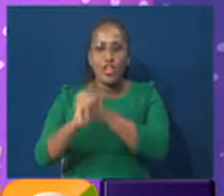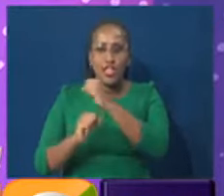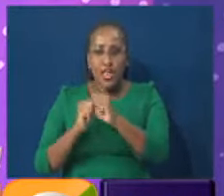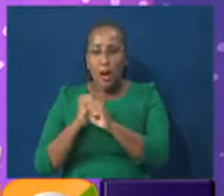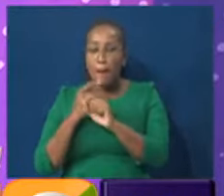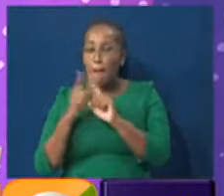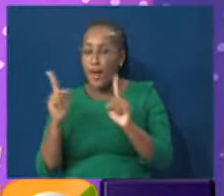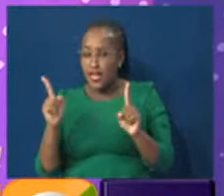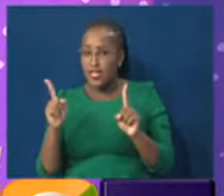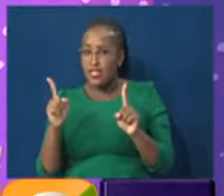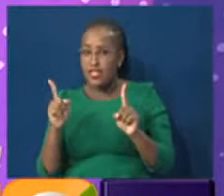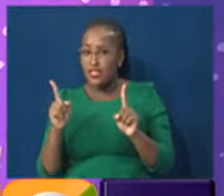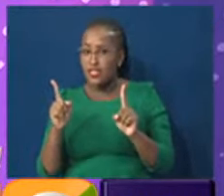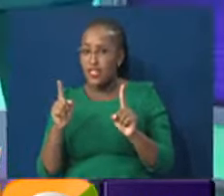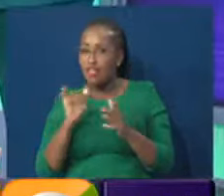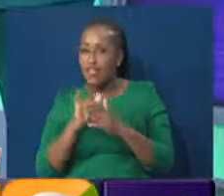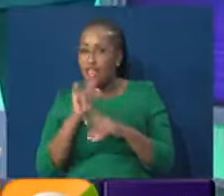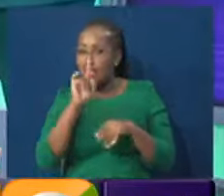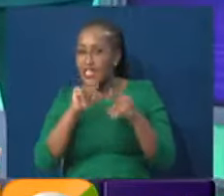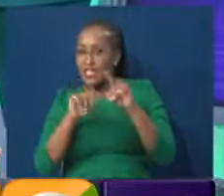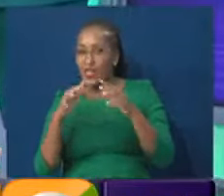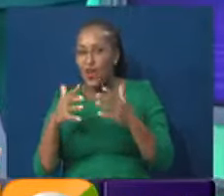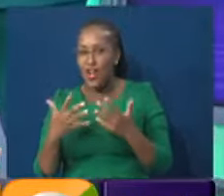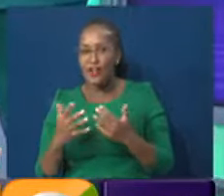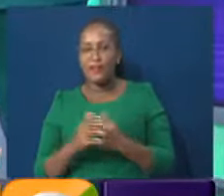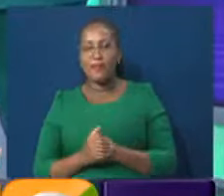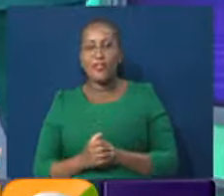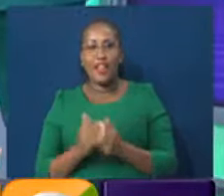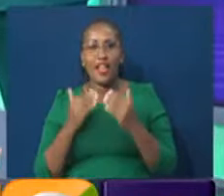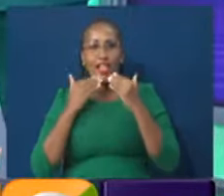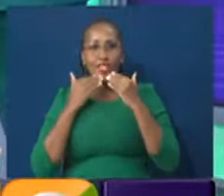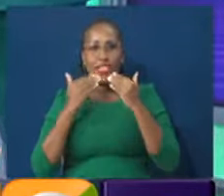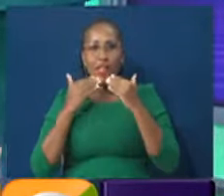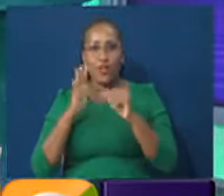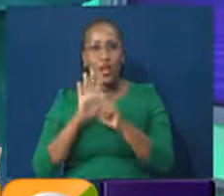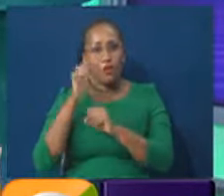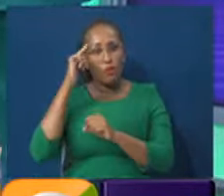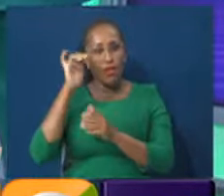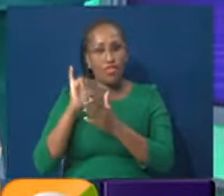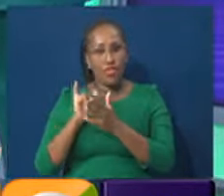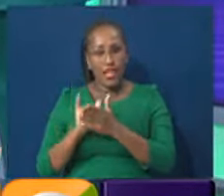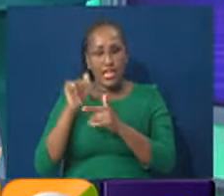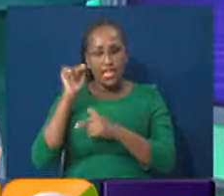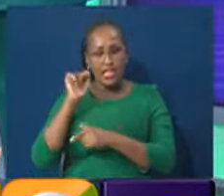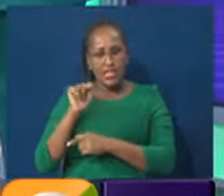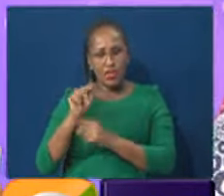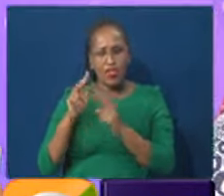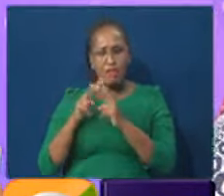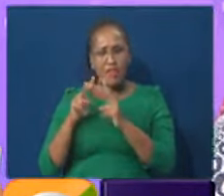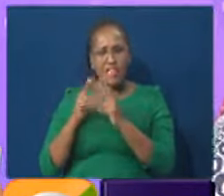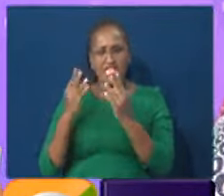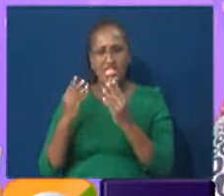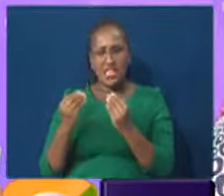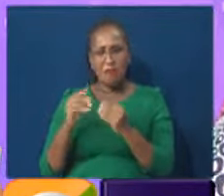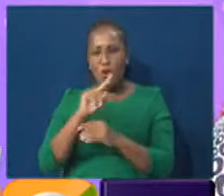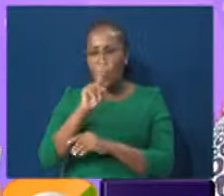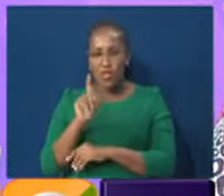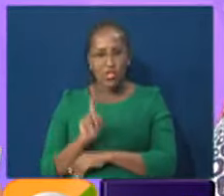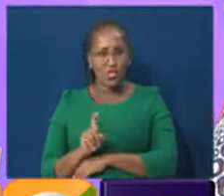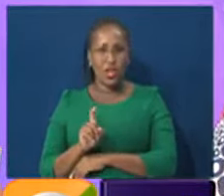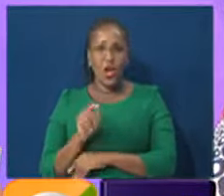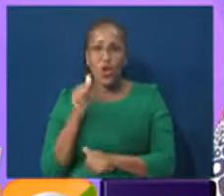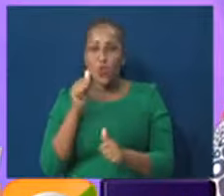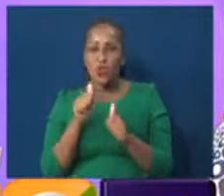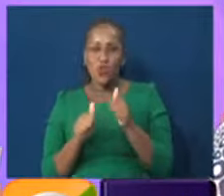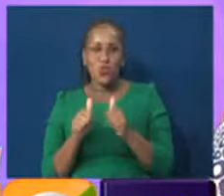informed that grade? Victoria, thank you very much. This was a very simple question, which